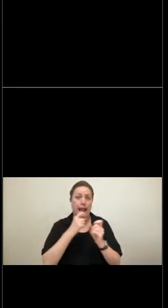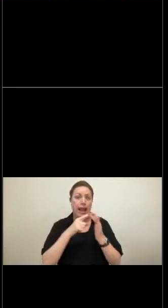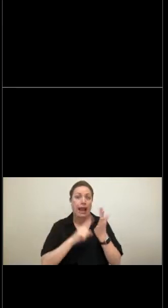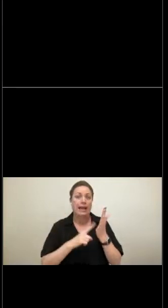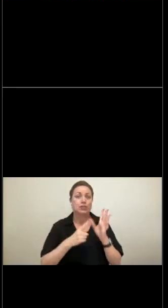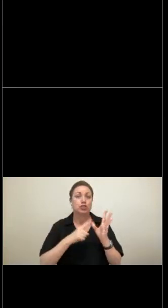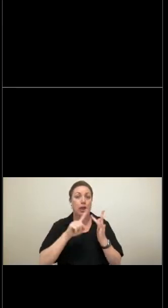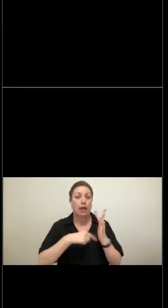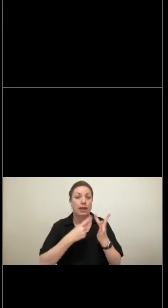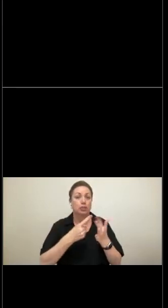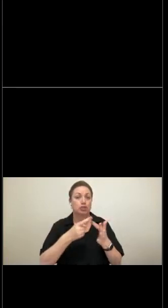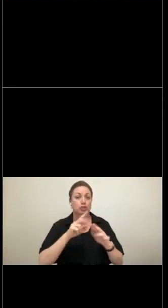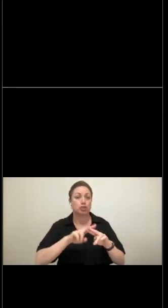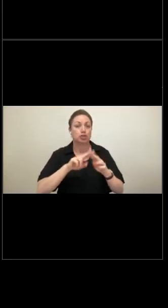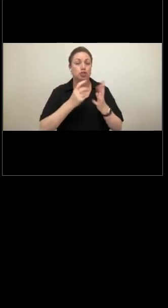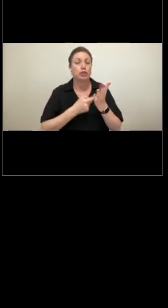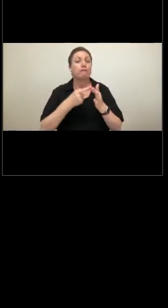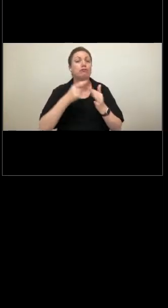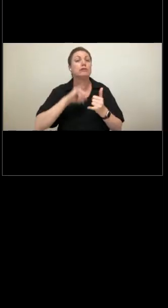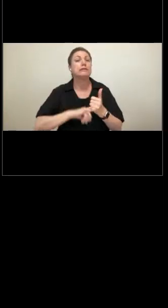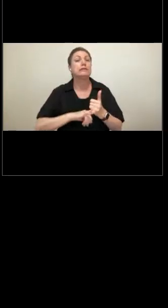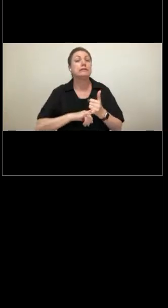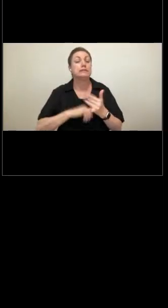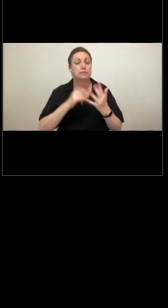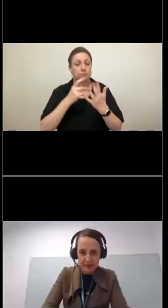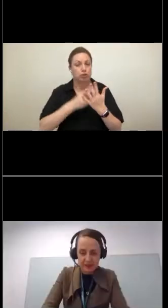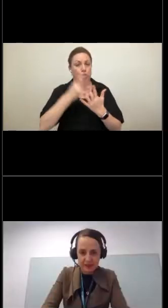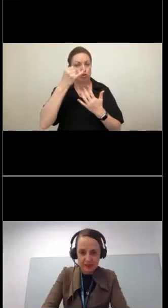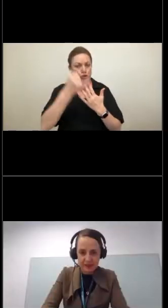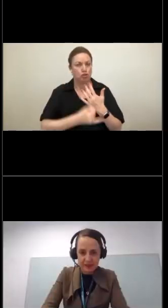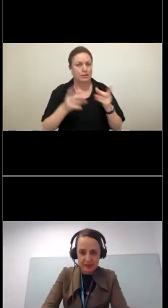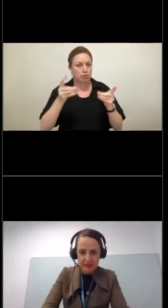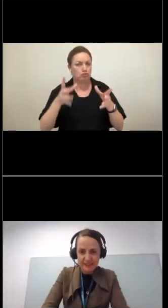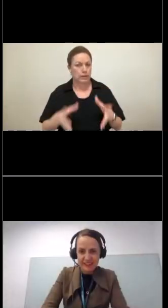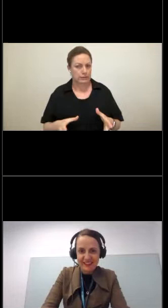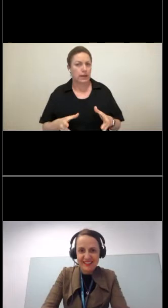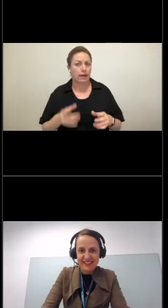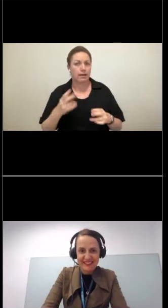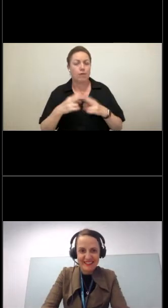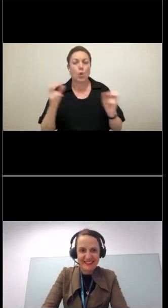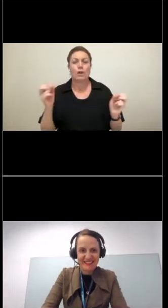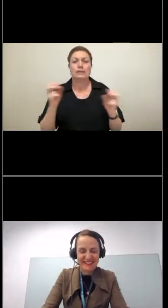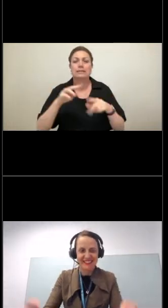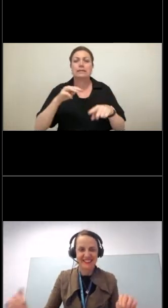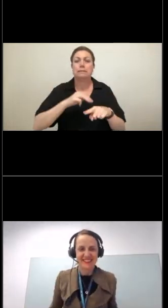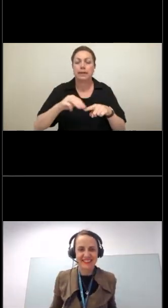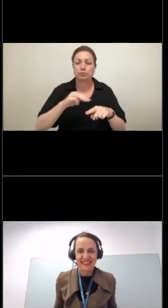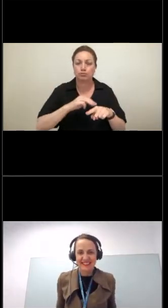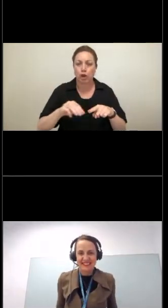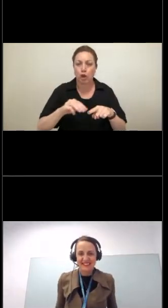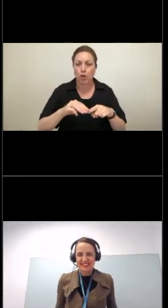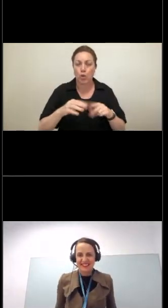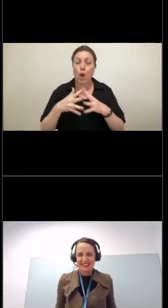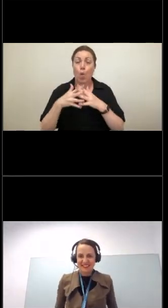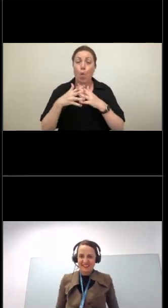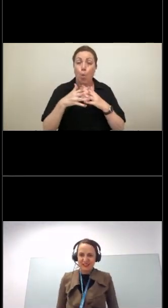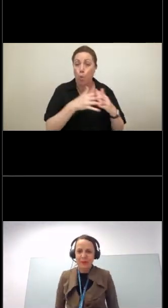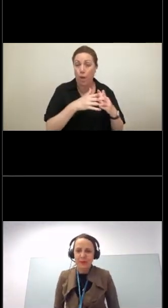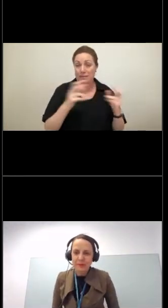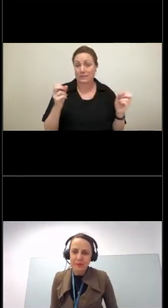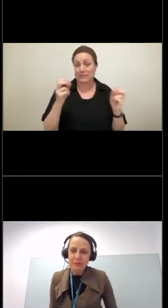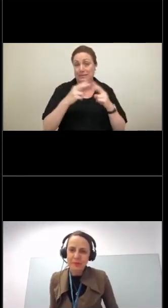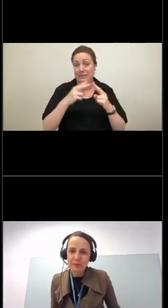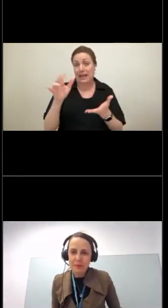Director responsible for the project delivery of the Sydney Metro Western Sydney Airport Link. Angela is going to give us a little bit